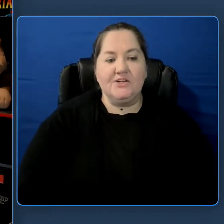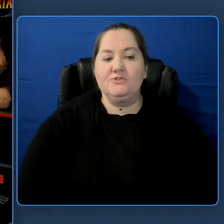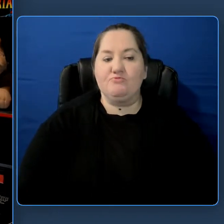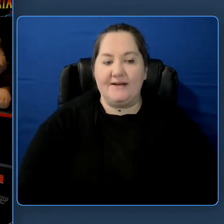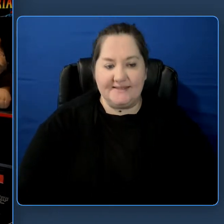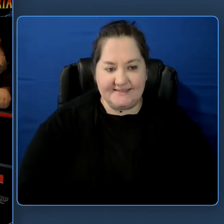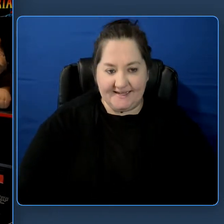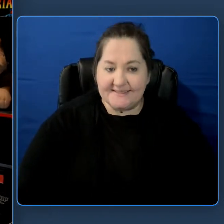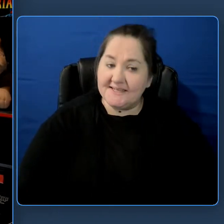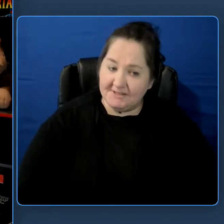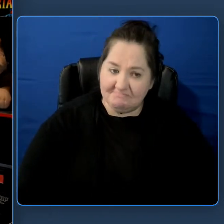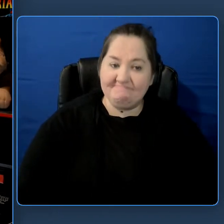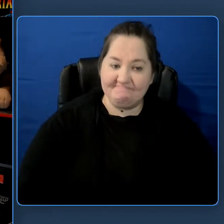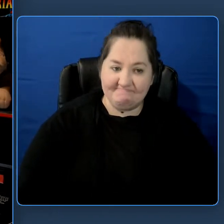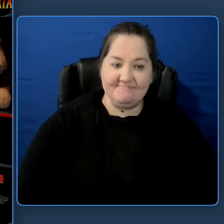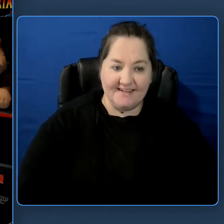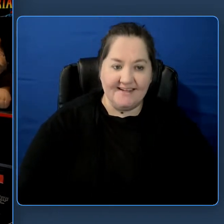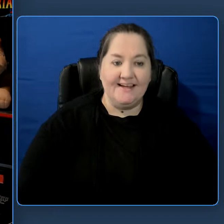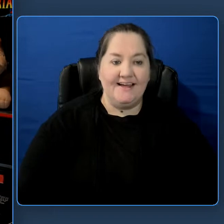So it depends on who's running the state.